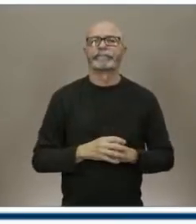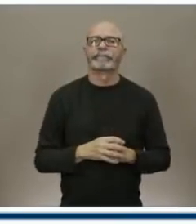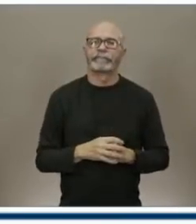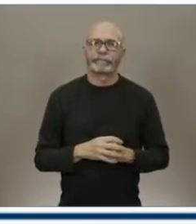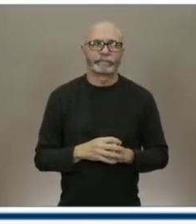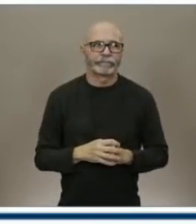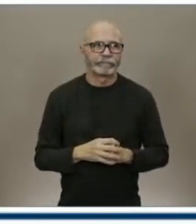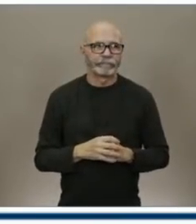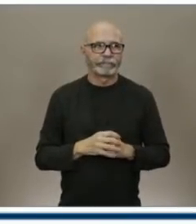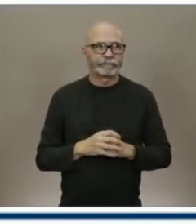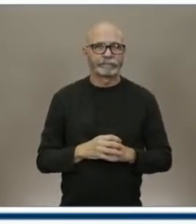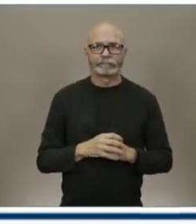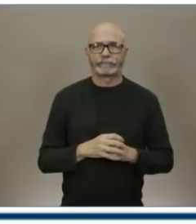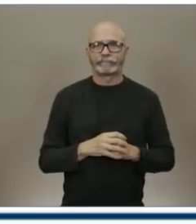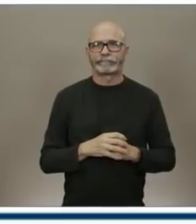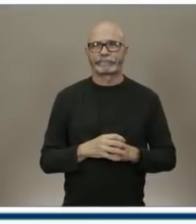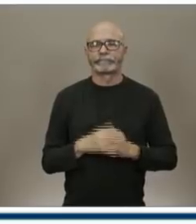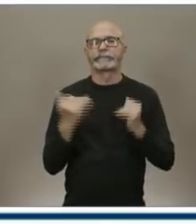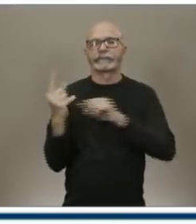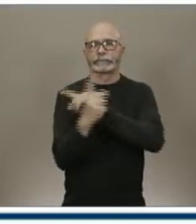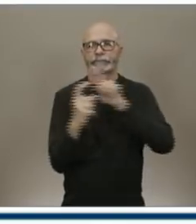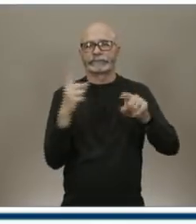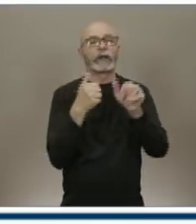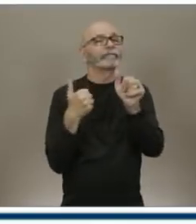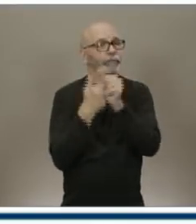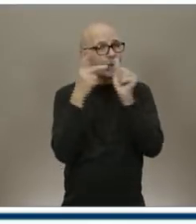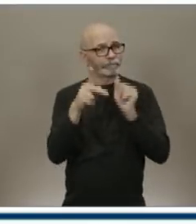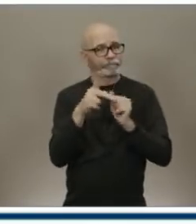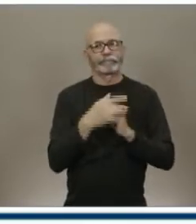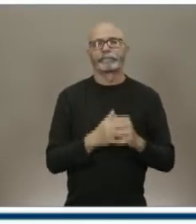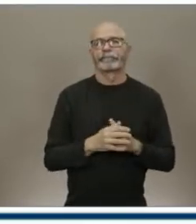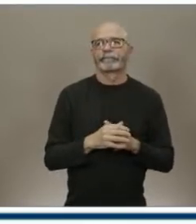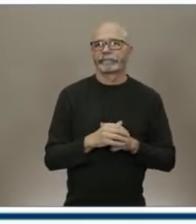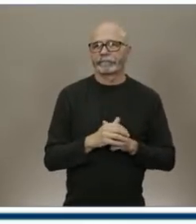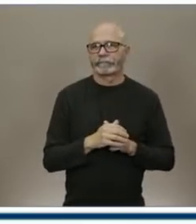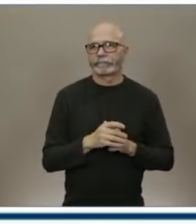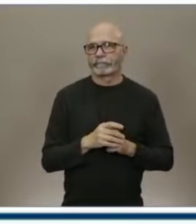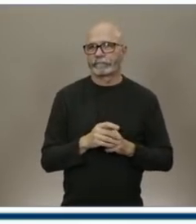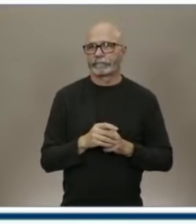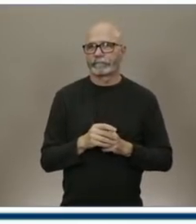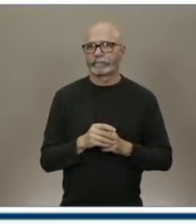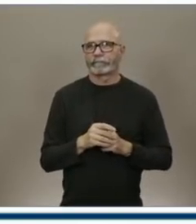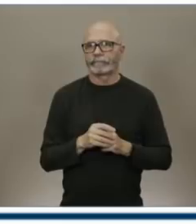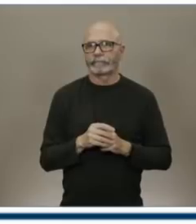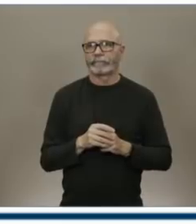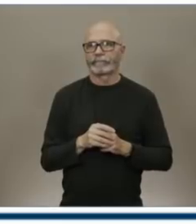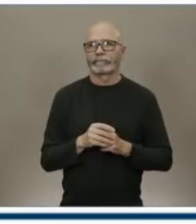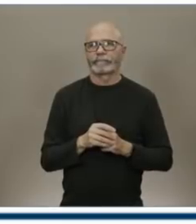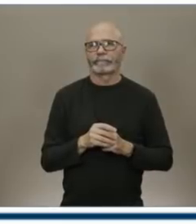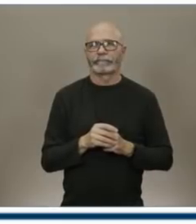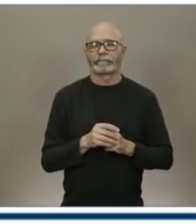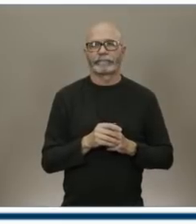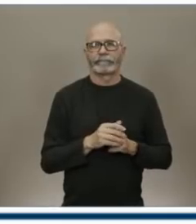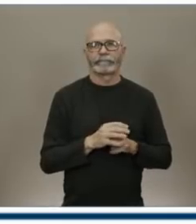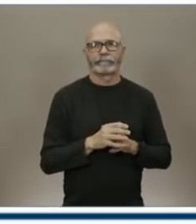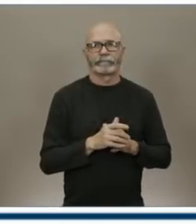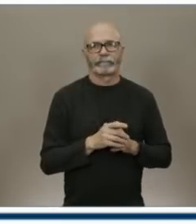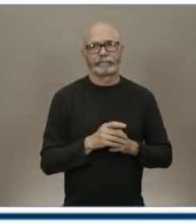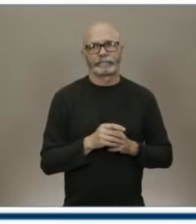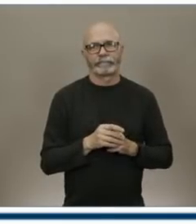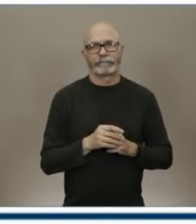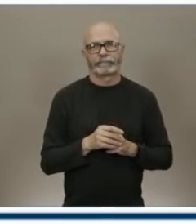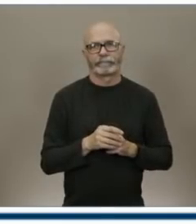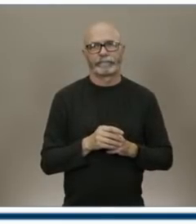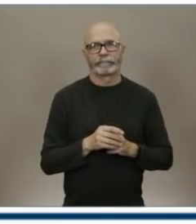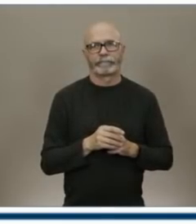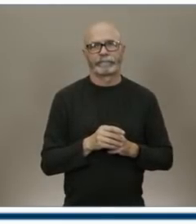we'll take one question and one follow-up from reporters on the line in the time allotted. We'll start with Carolyn Ray from CBC. Go ahead, Carolyn.